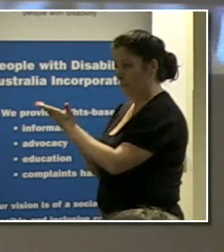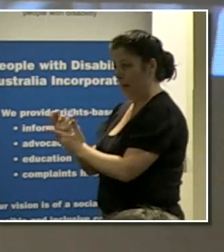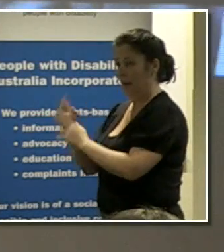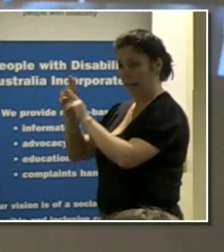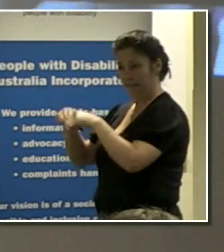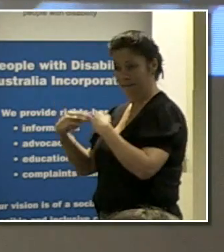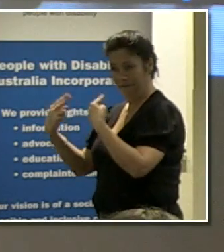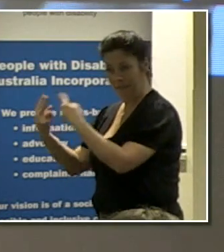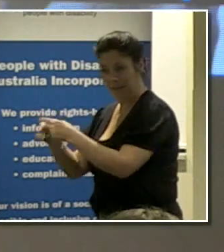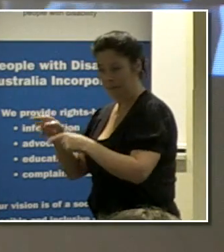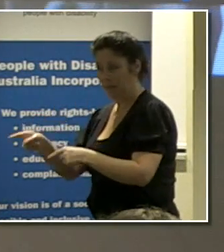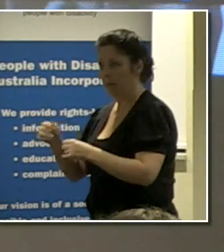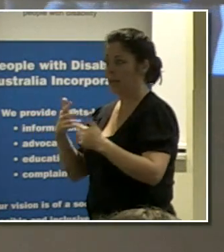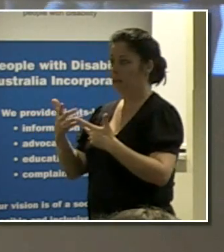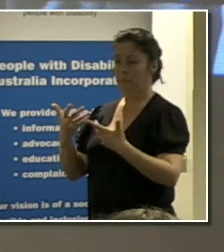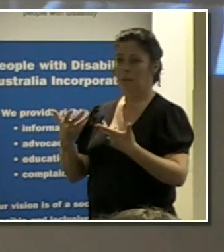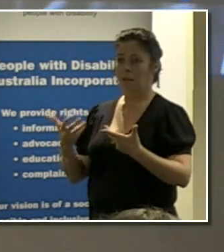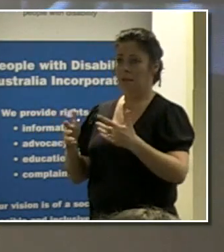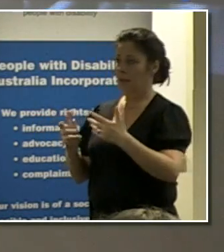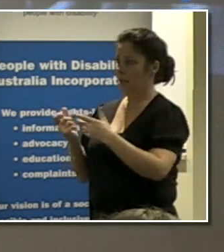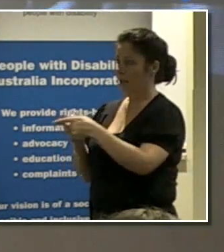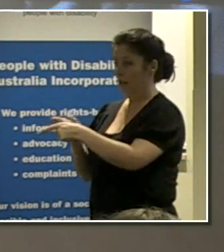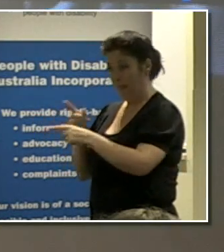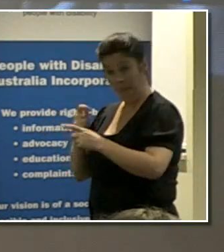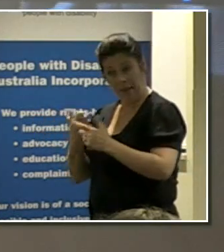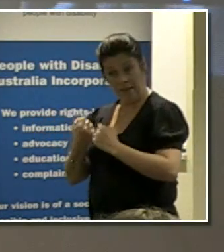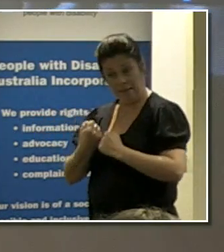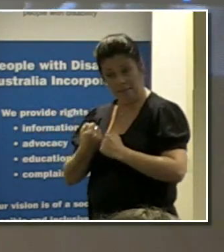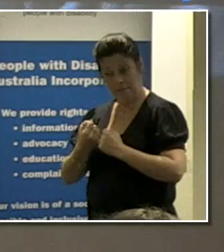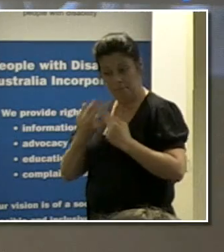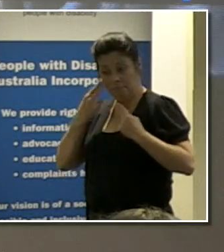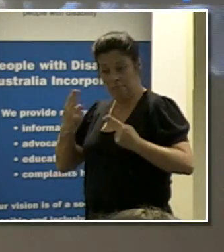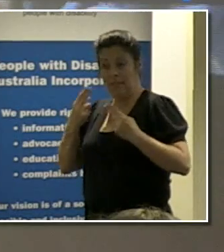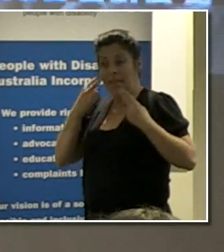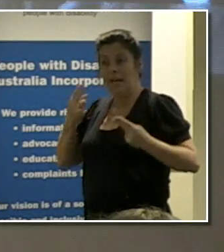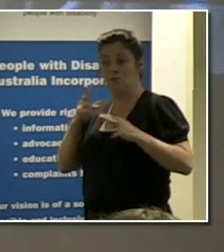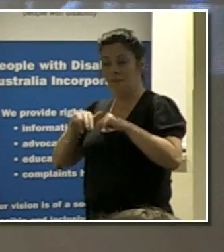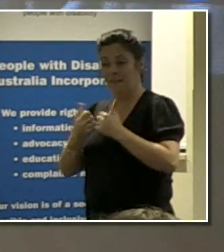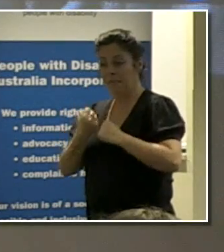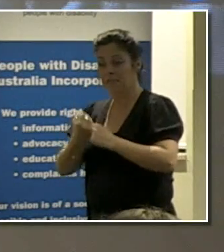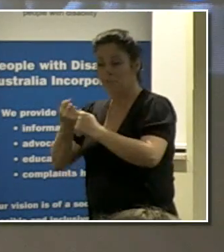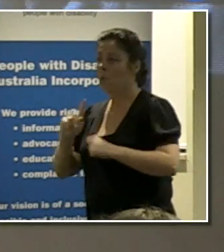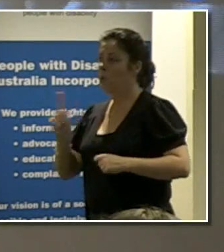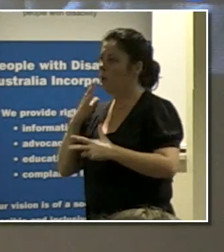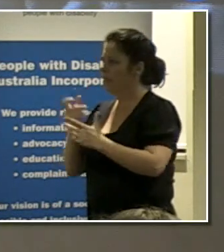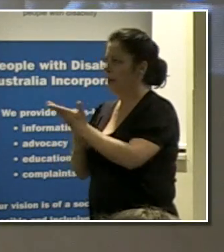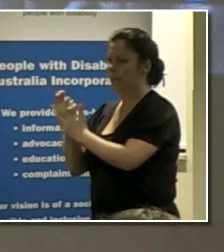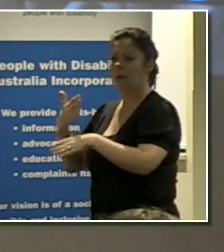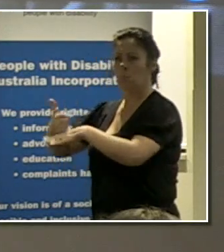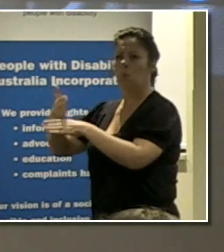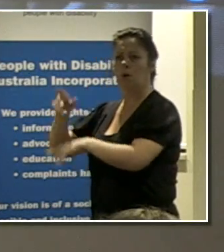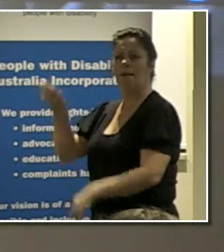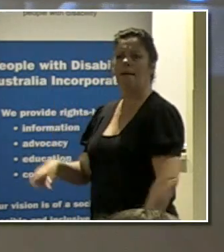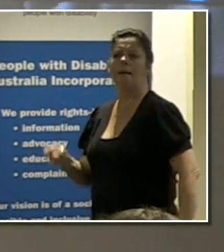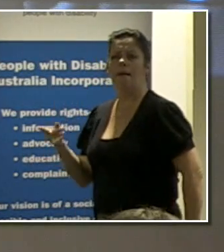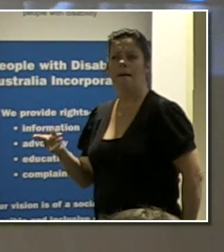separation, then you end up creating a circumstance in